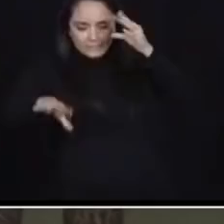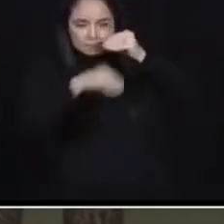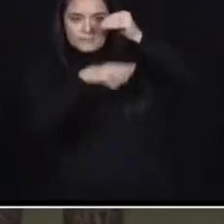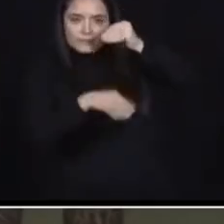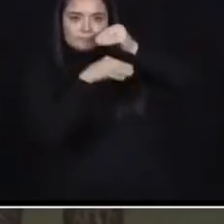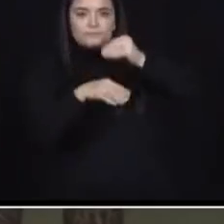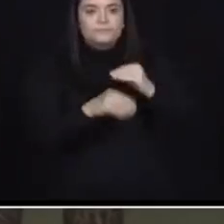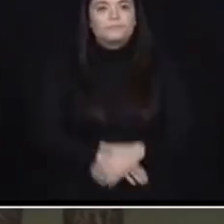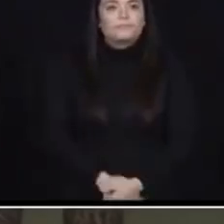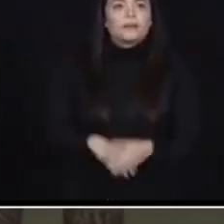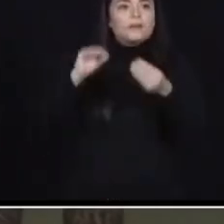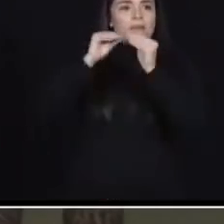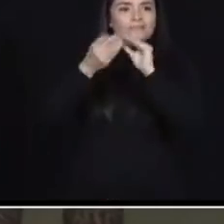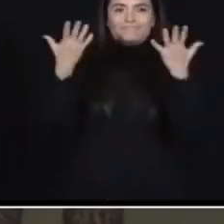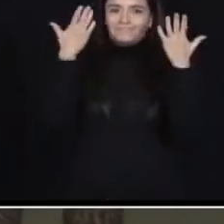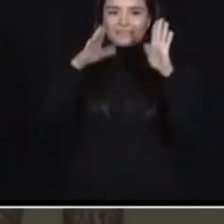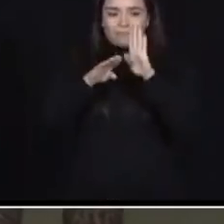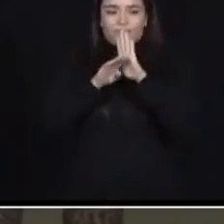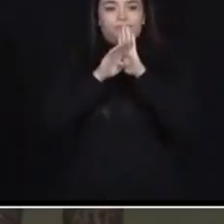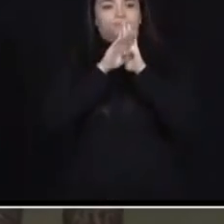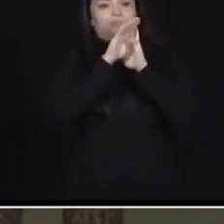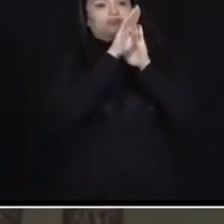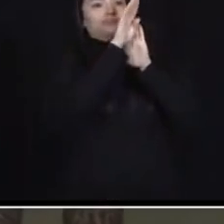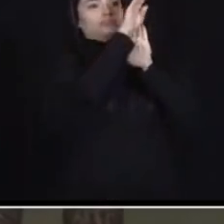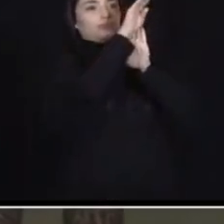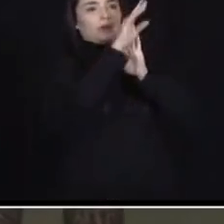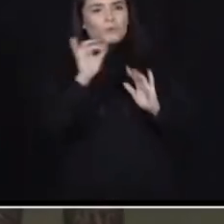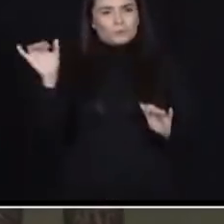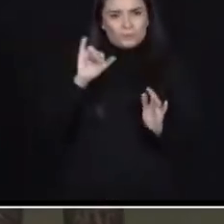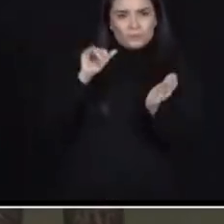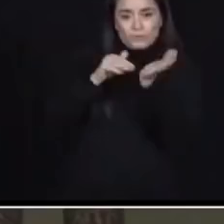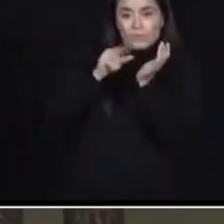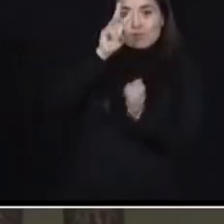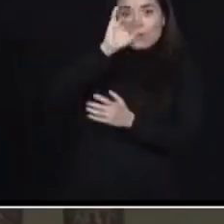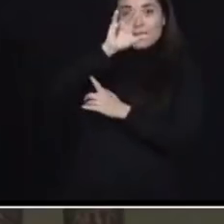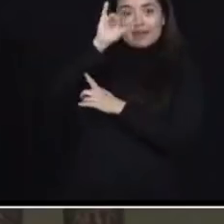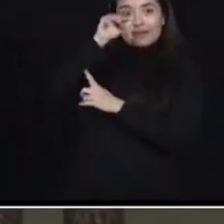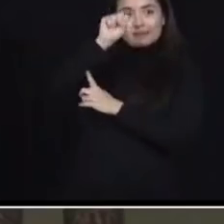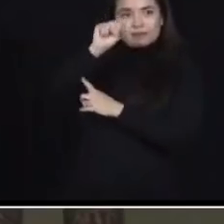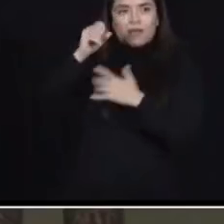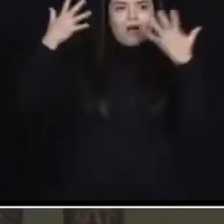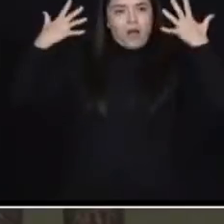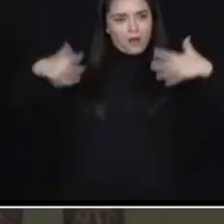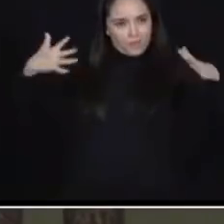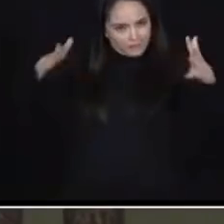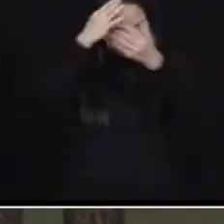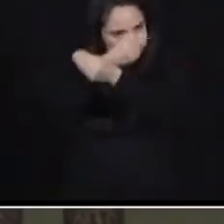Williams has also updated his advice to everyone who lives in the red control zones.